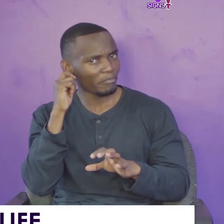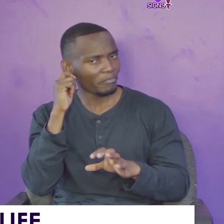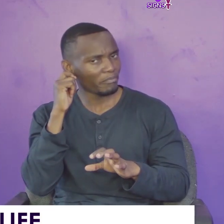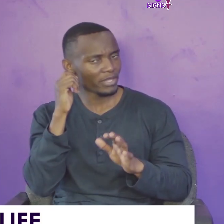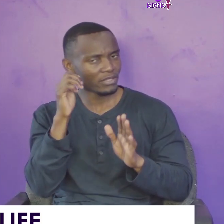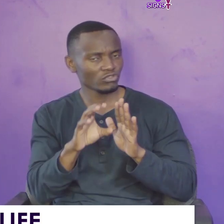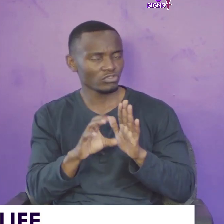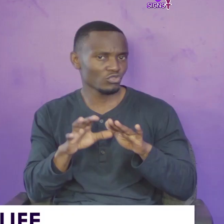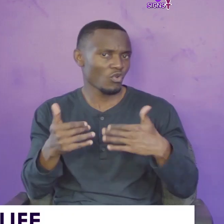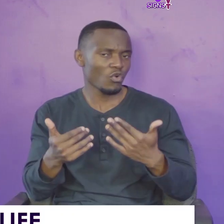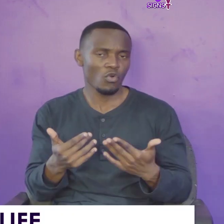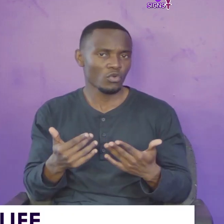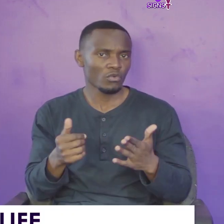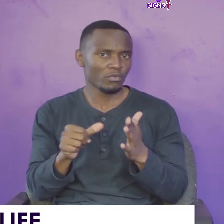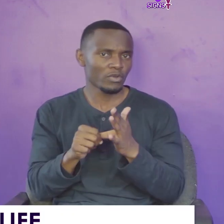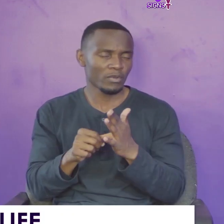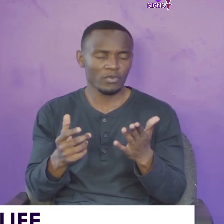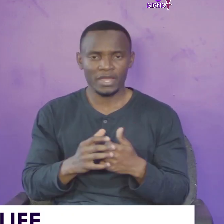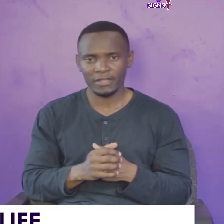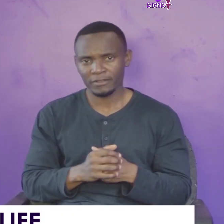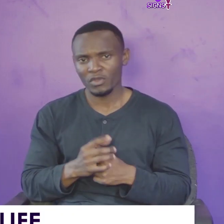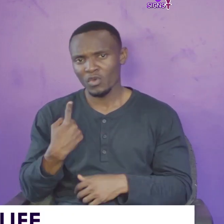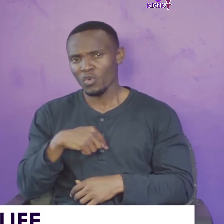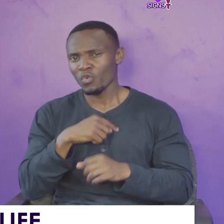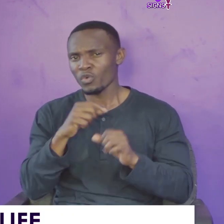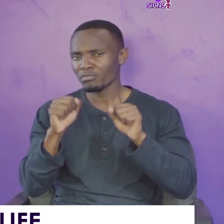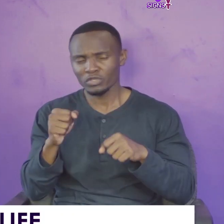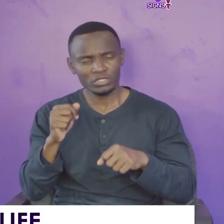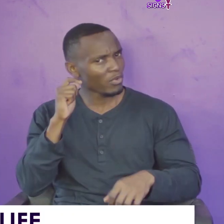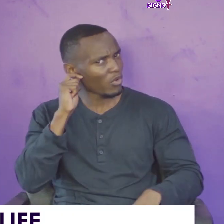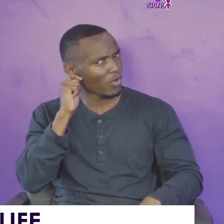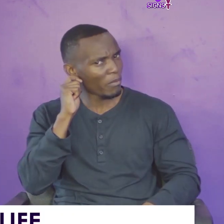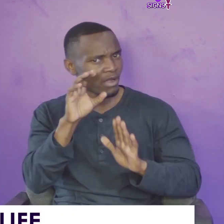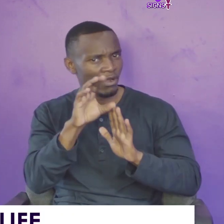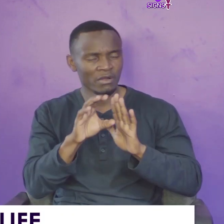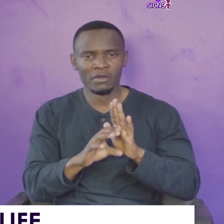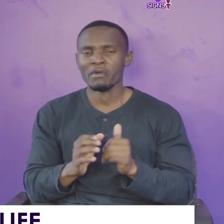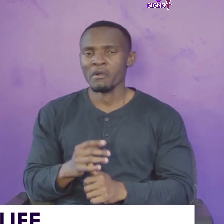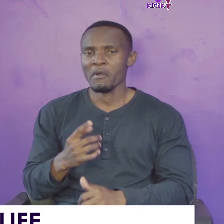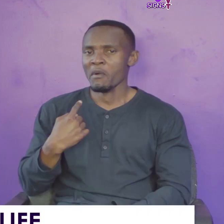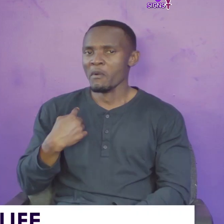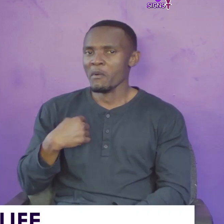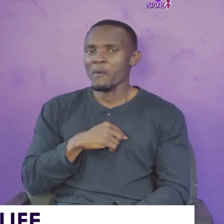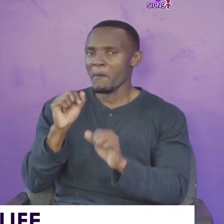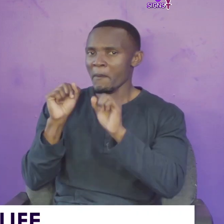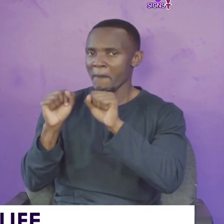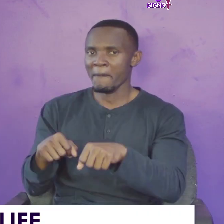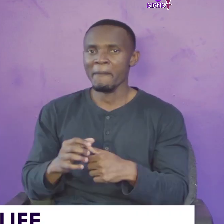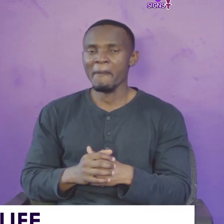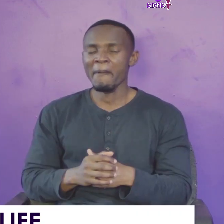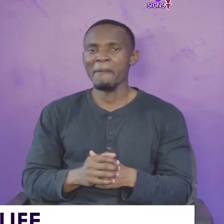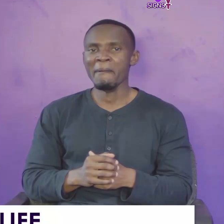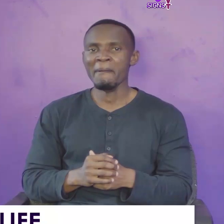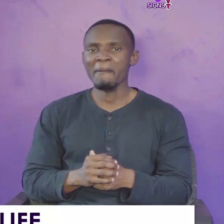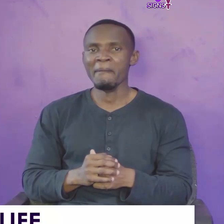Have we lost it in terms of It is. integrity? Are we really able to obey the Constitution? We are. I